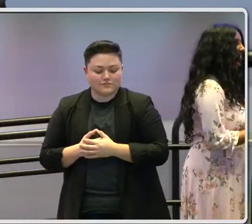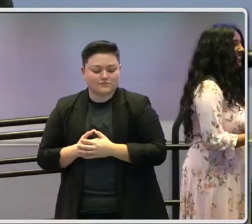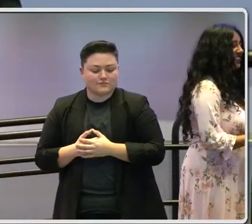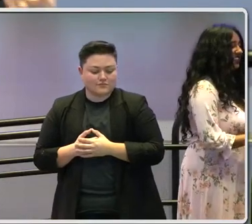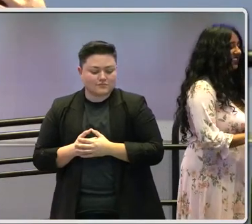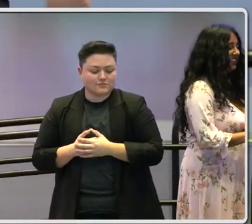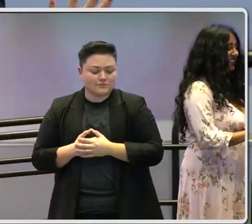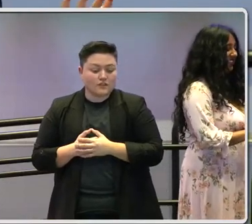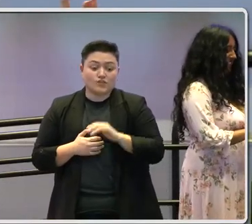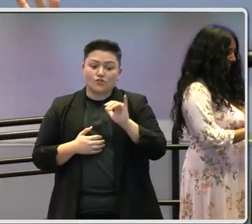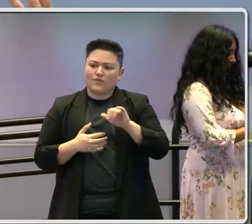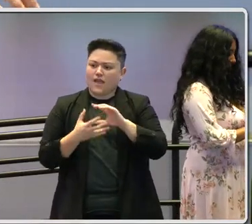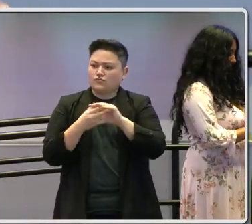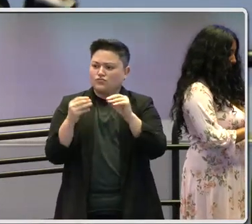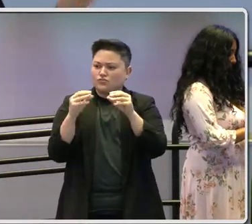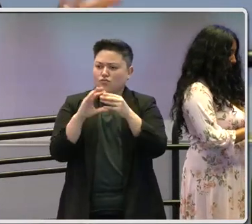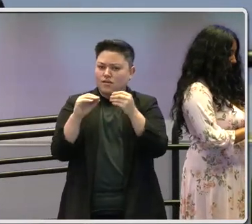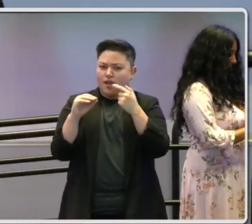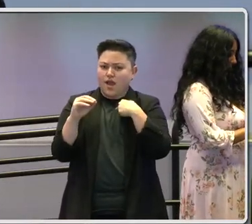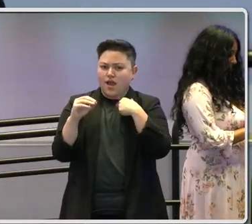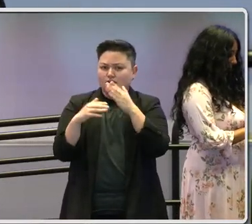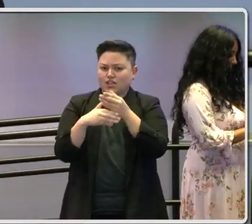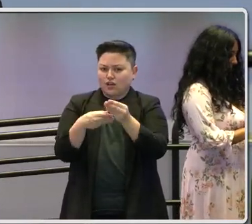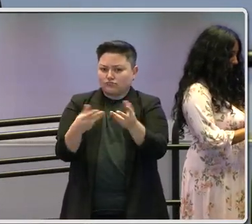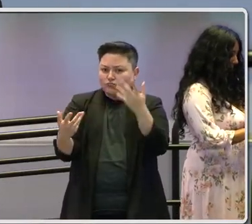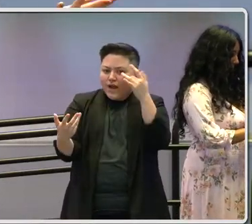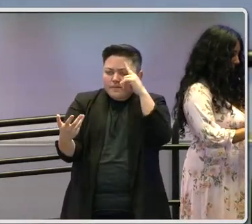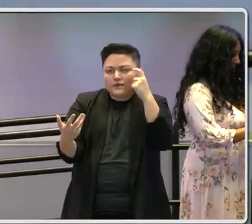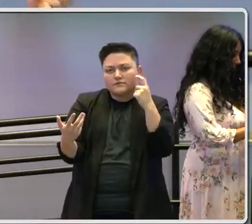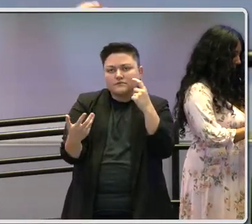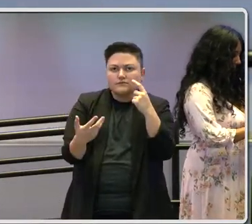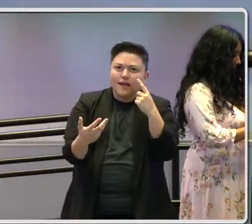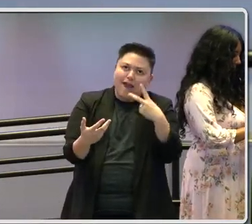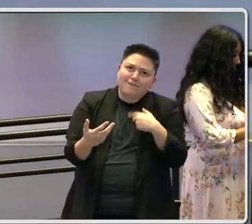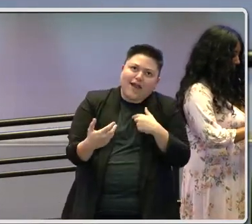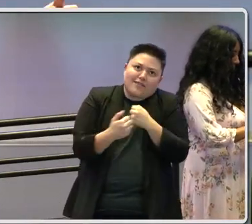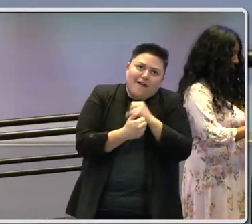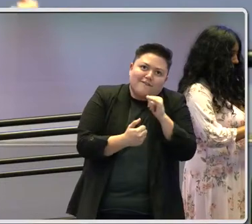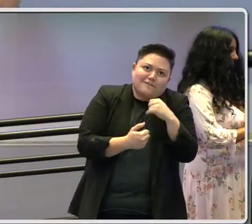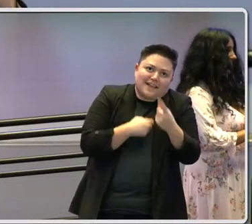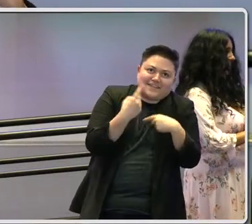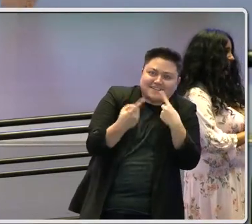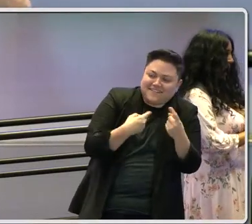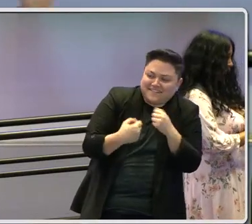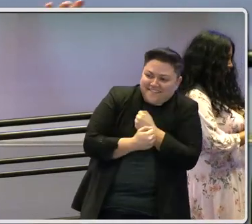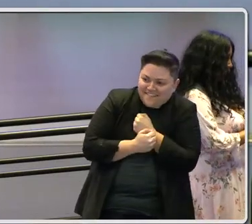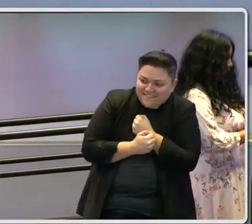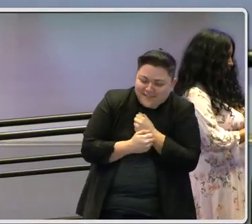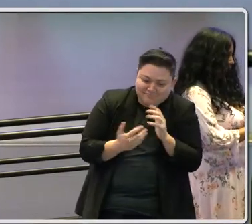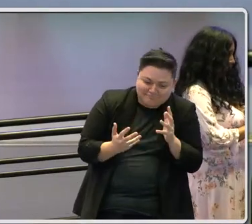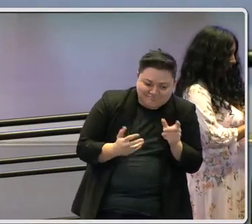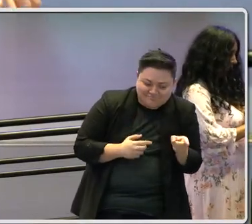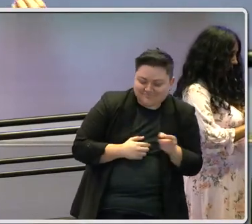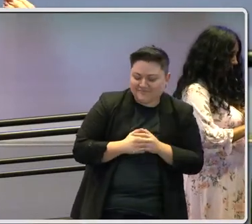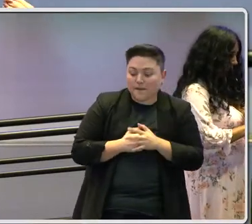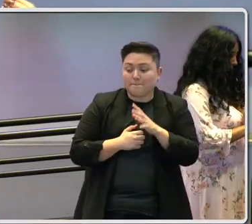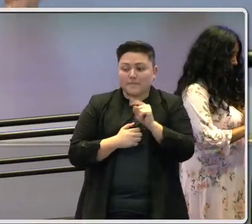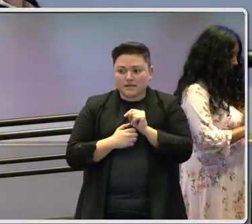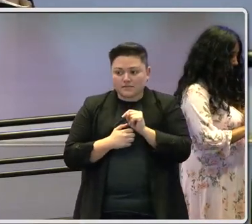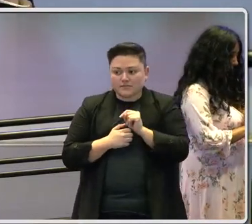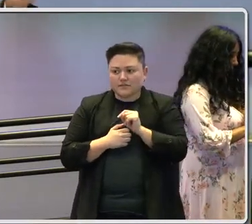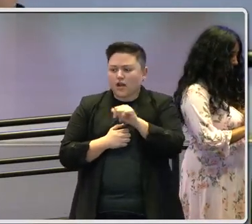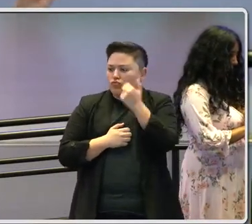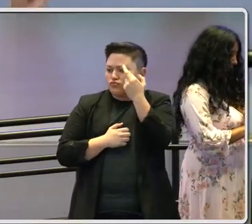Now, I tell that story partly just because I love the story. Yay, Sophie. But I also tell that story